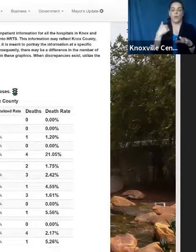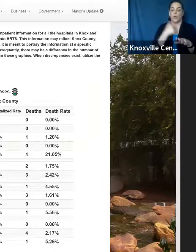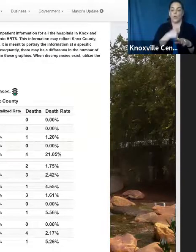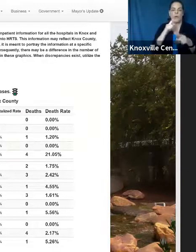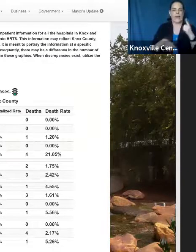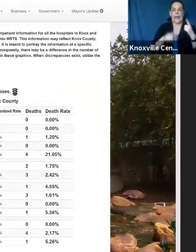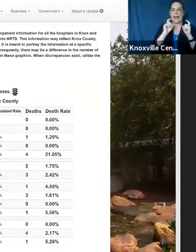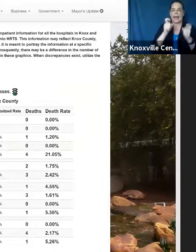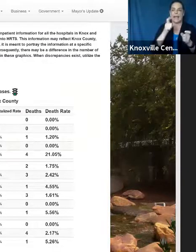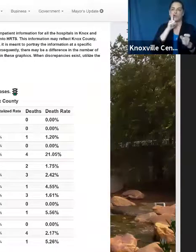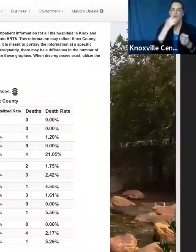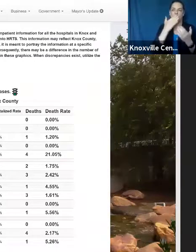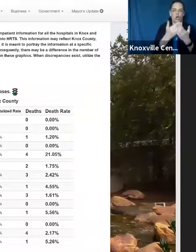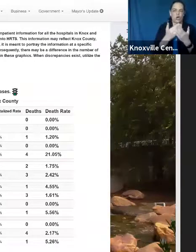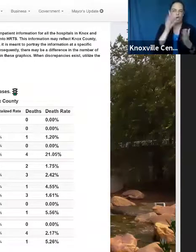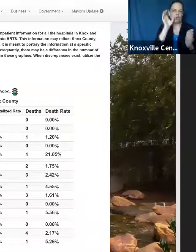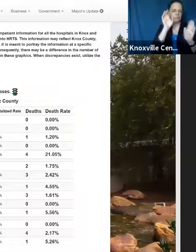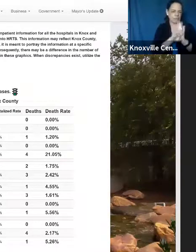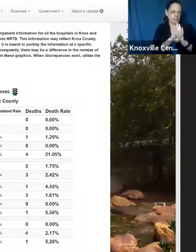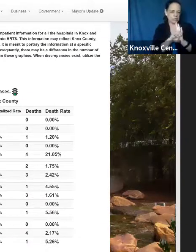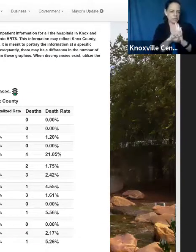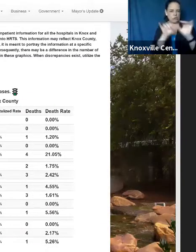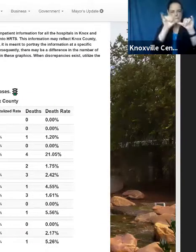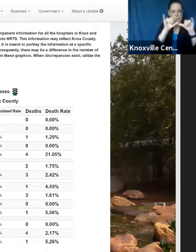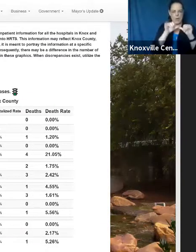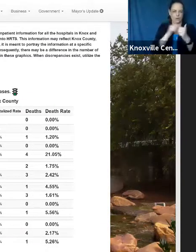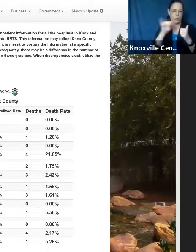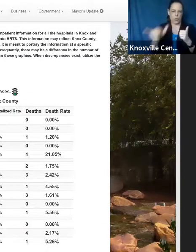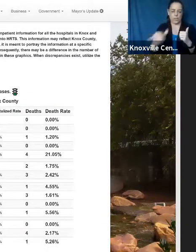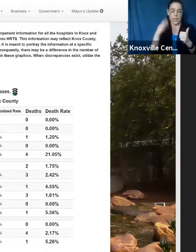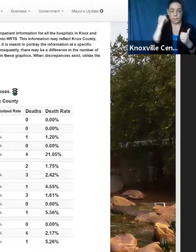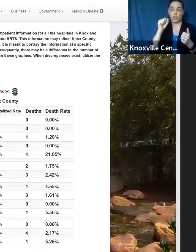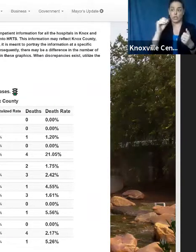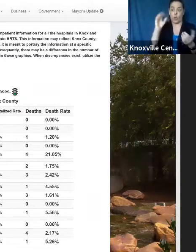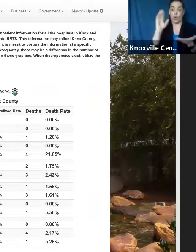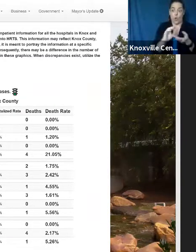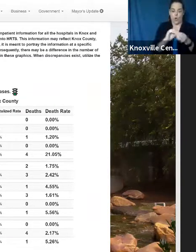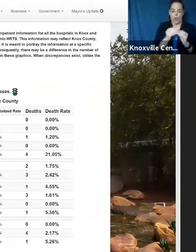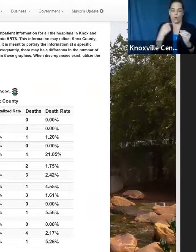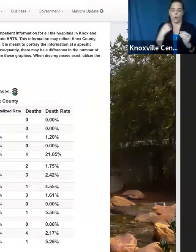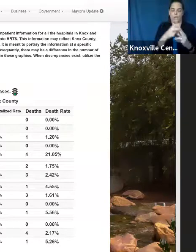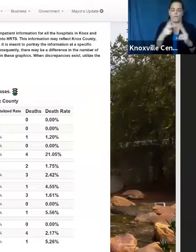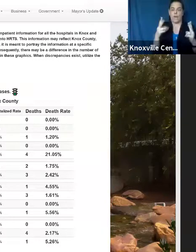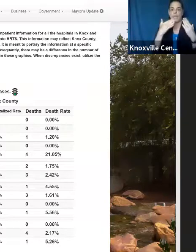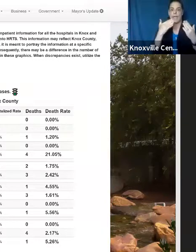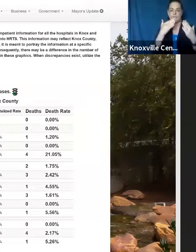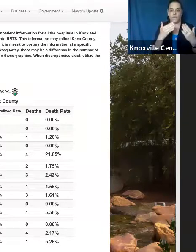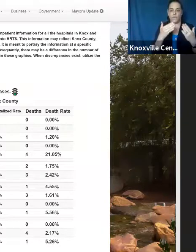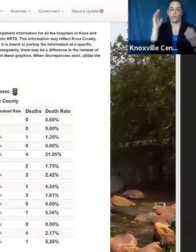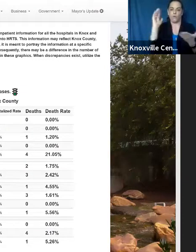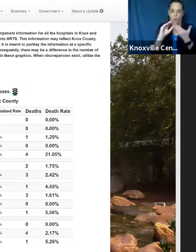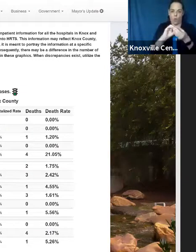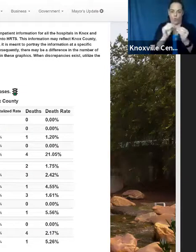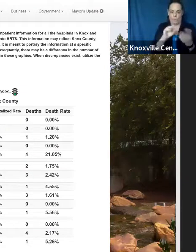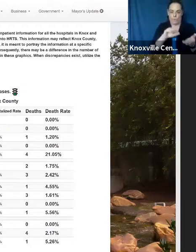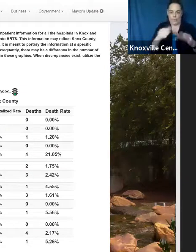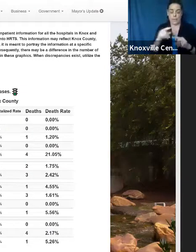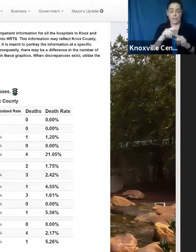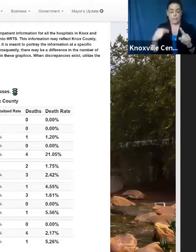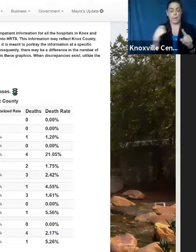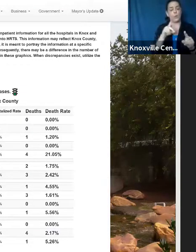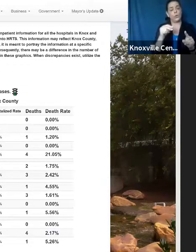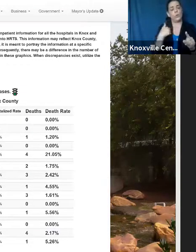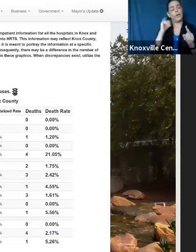good, accurate graph or measure on right now. And we're very thankful for that and grateful for that. But we do have the information that's